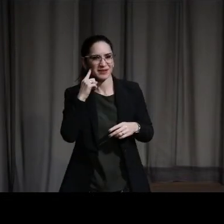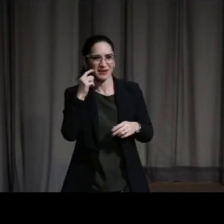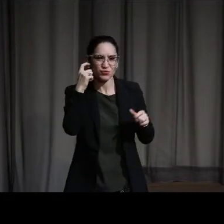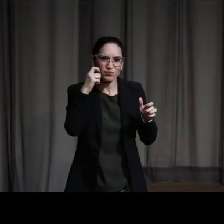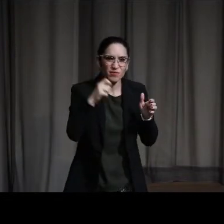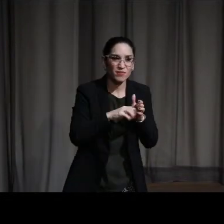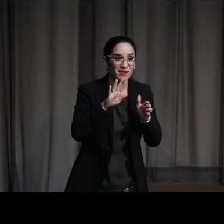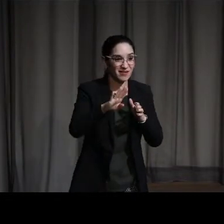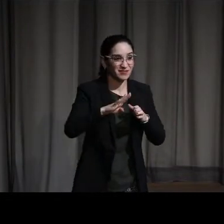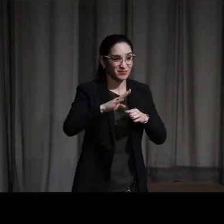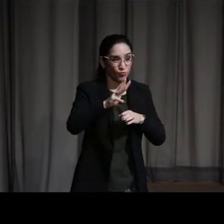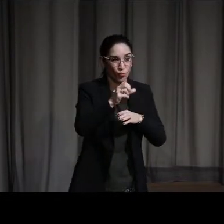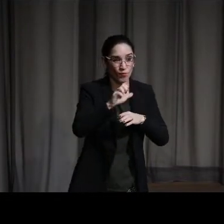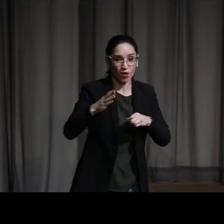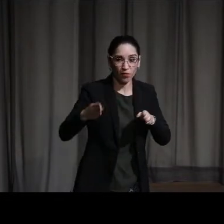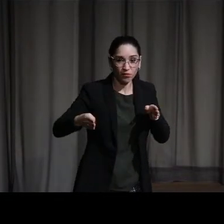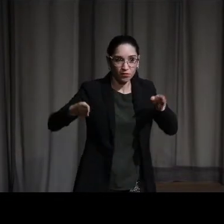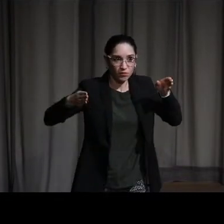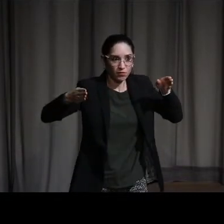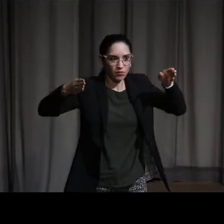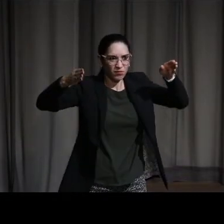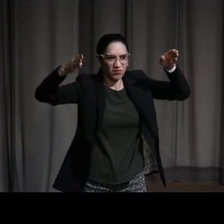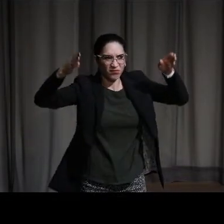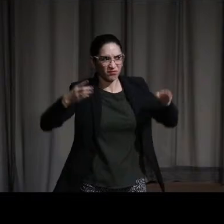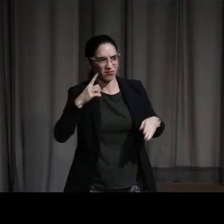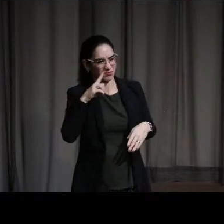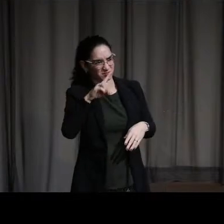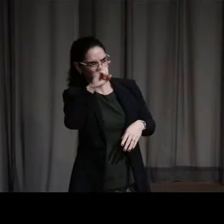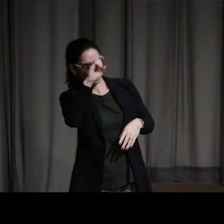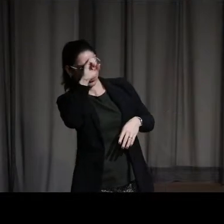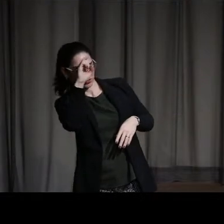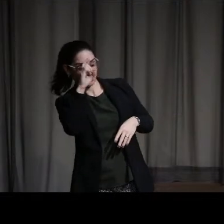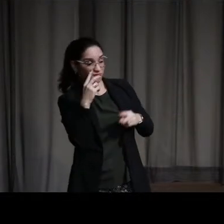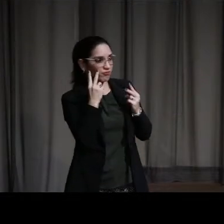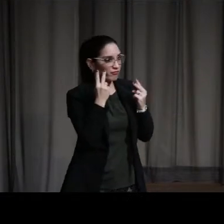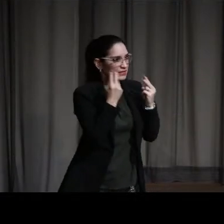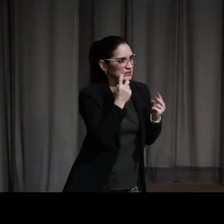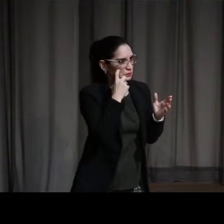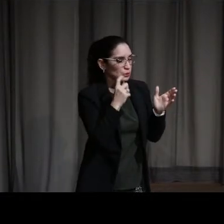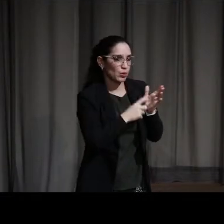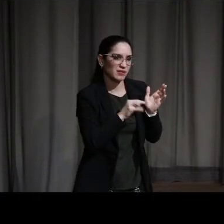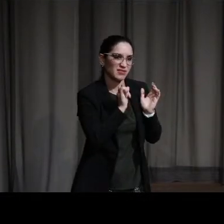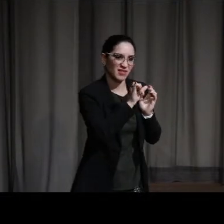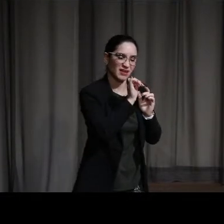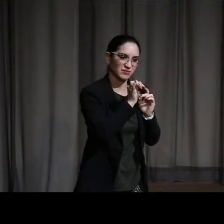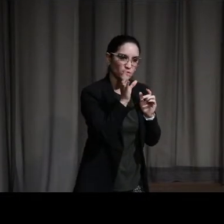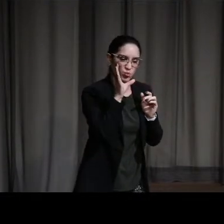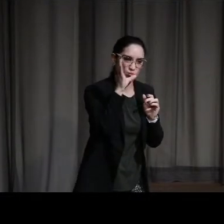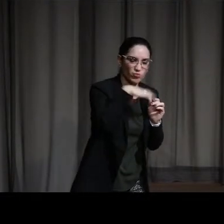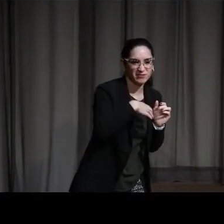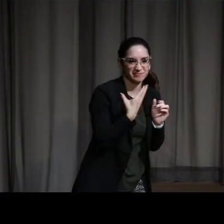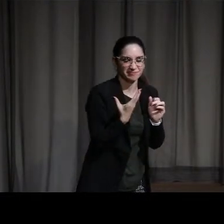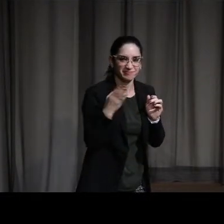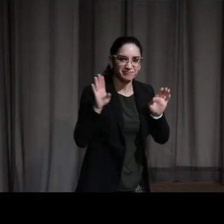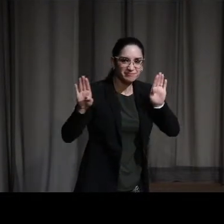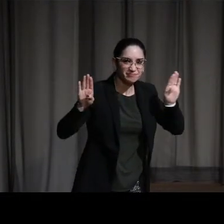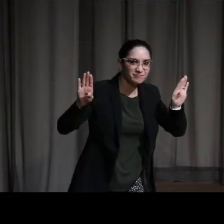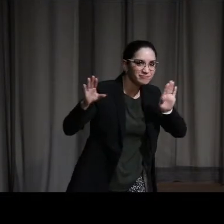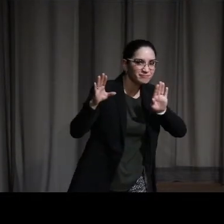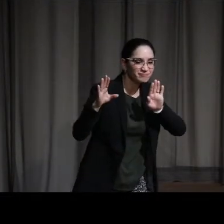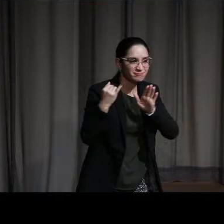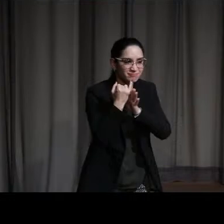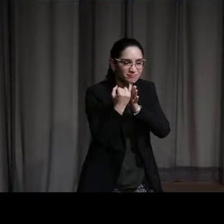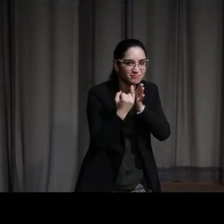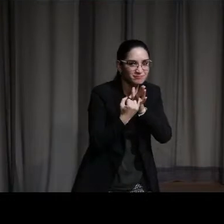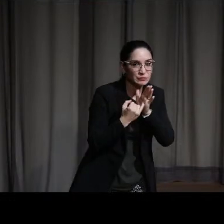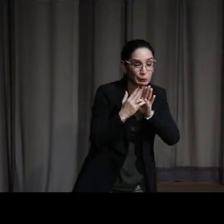interesting because Mariano painting in the same style has kind of a long artistic career. Antonia Iris, by 1968-69, she essentially